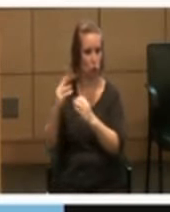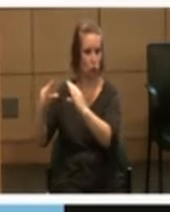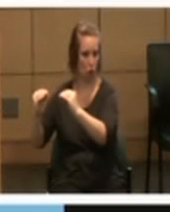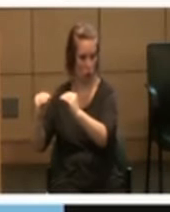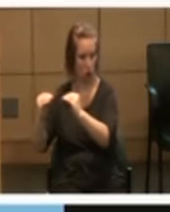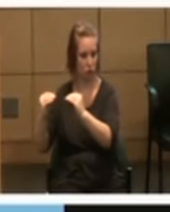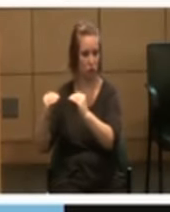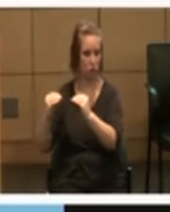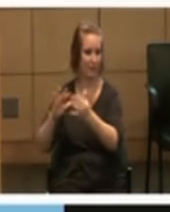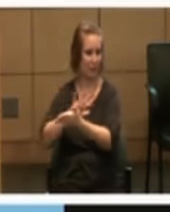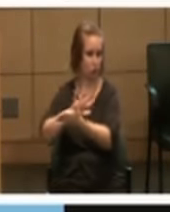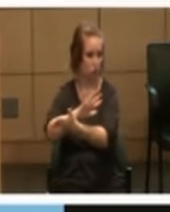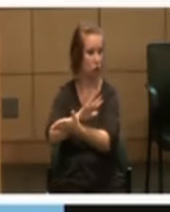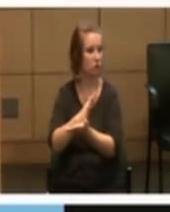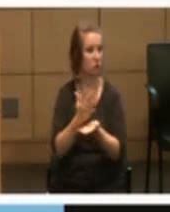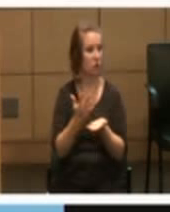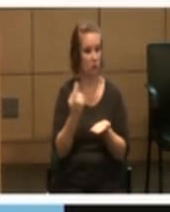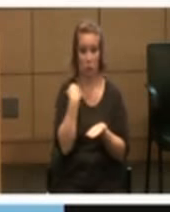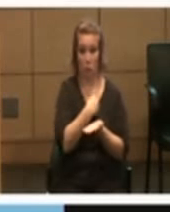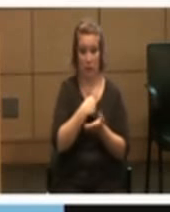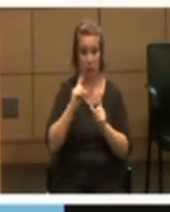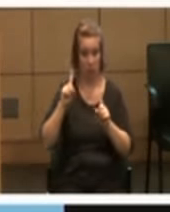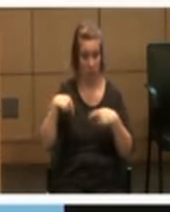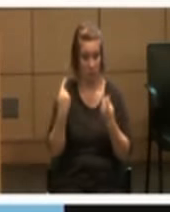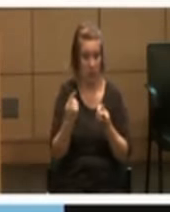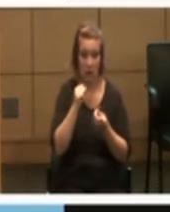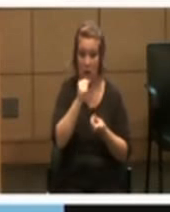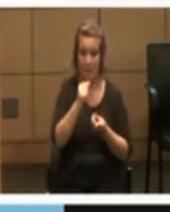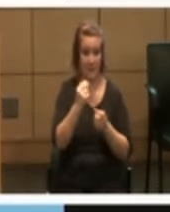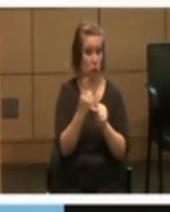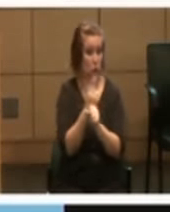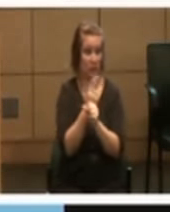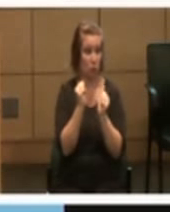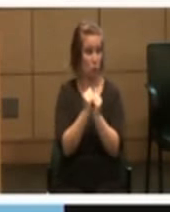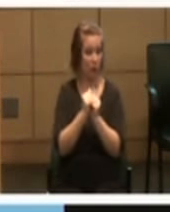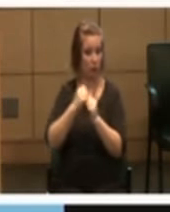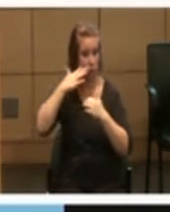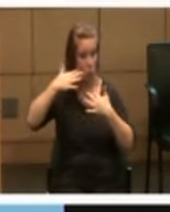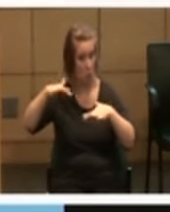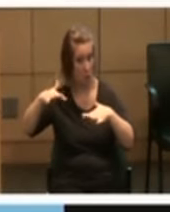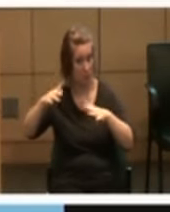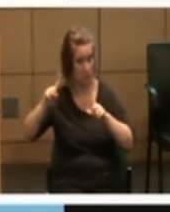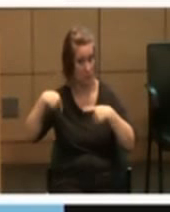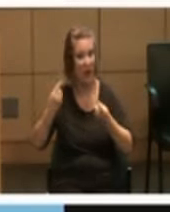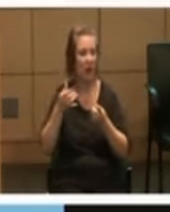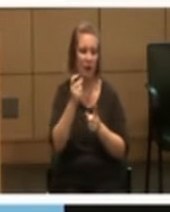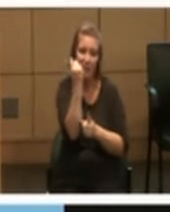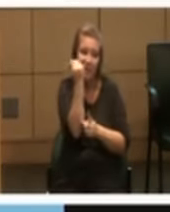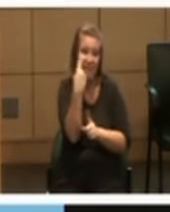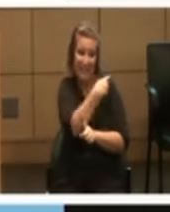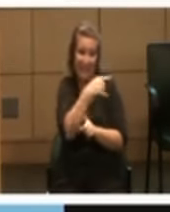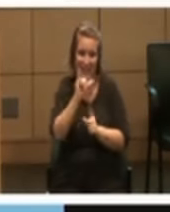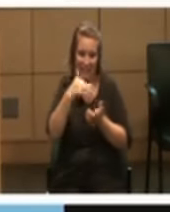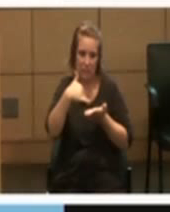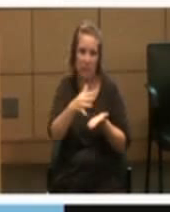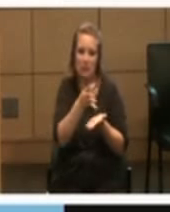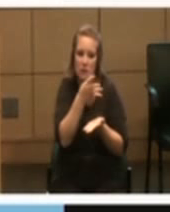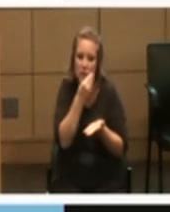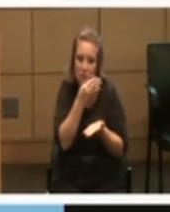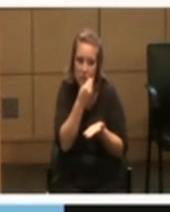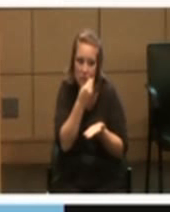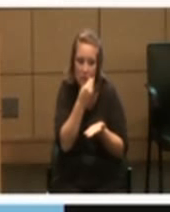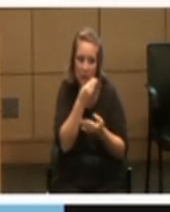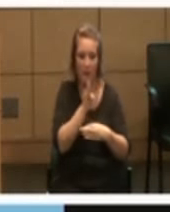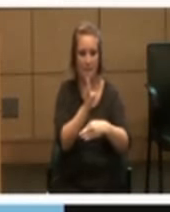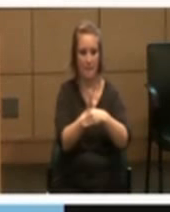performance differences that we haven't been capturing with steady state noise. Now, this was a simulation. It was a moderate hearing